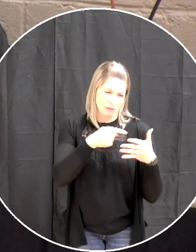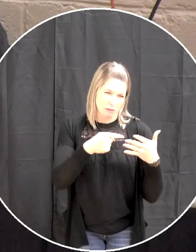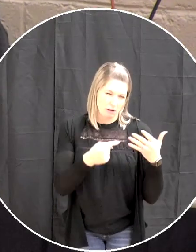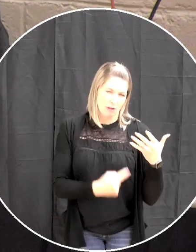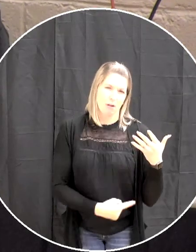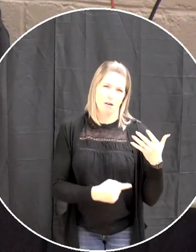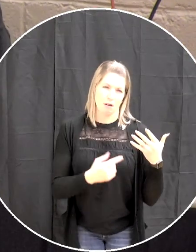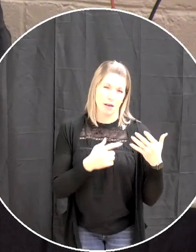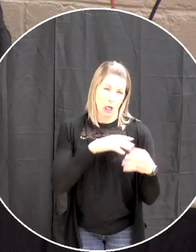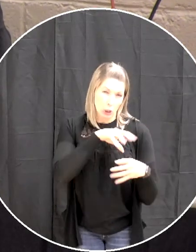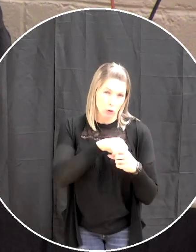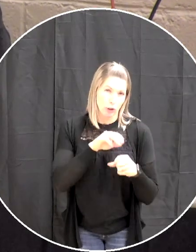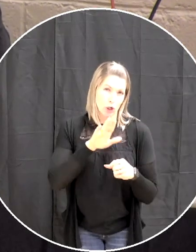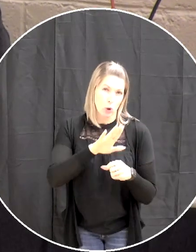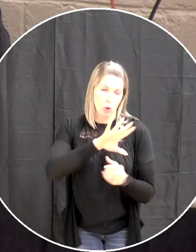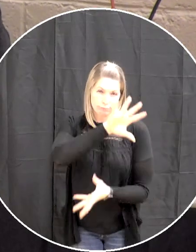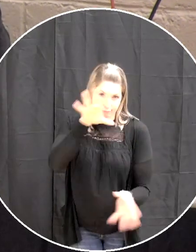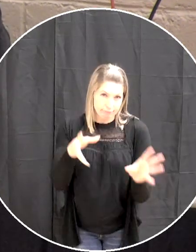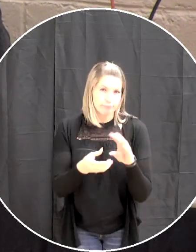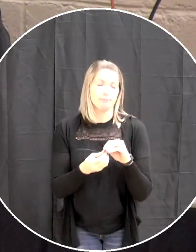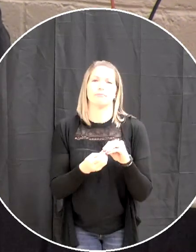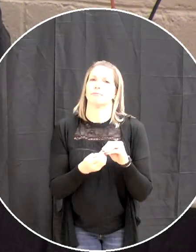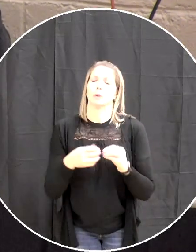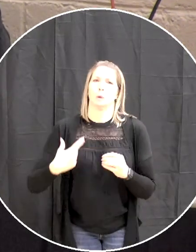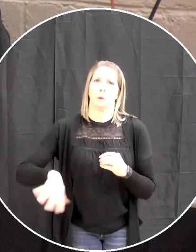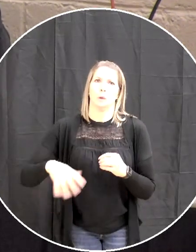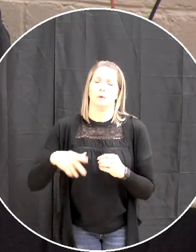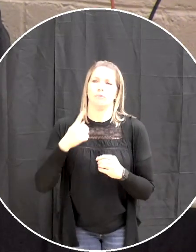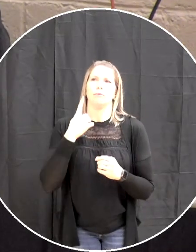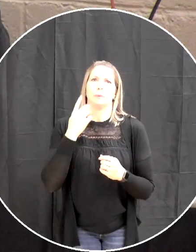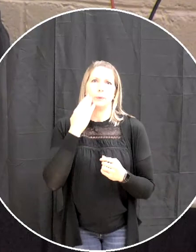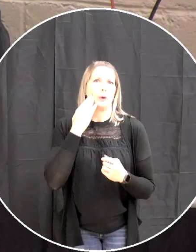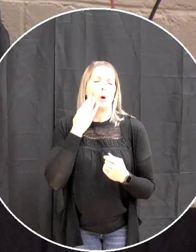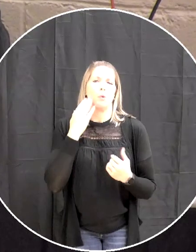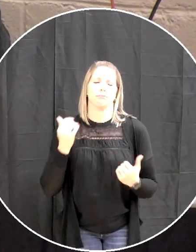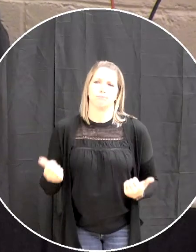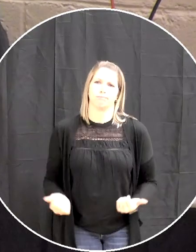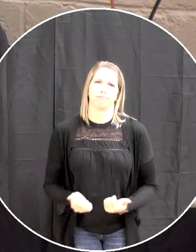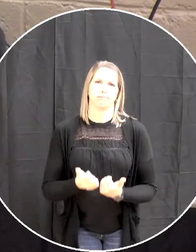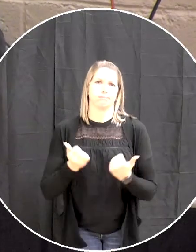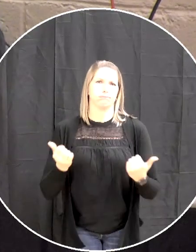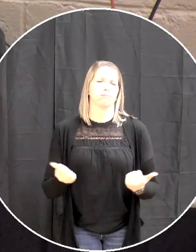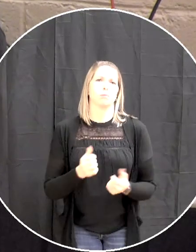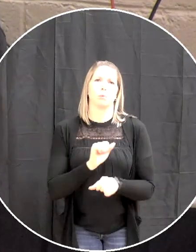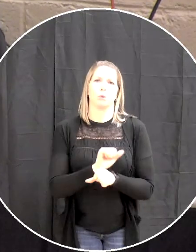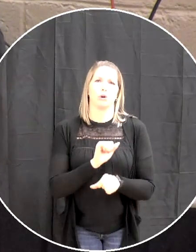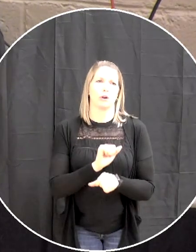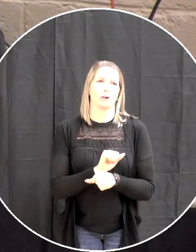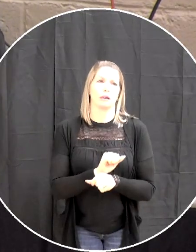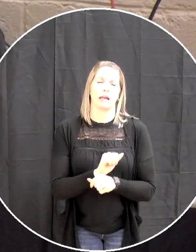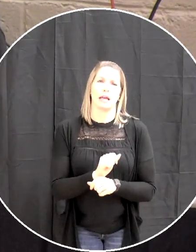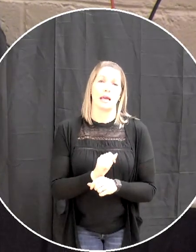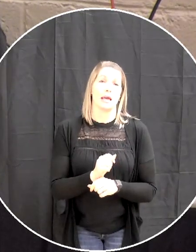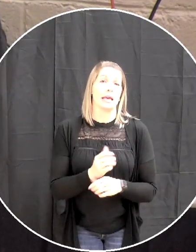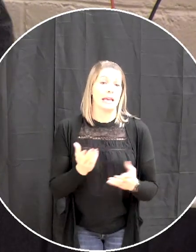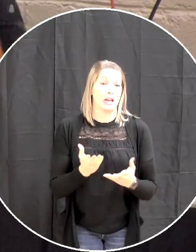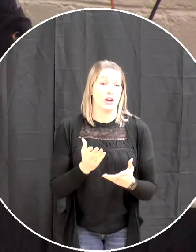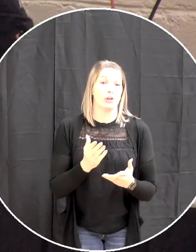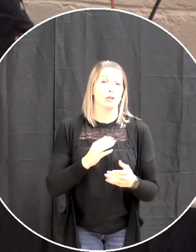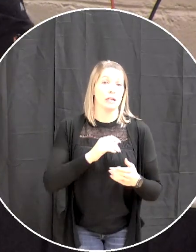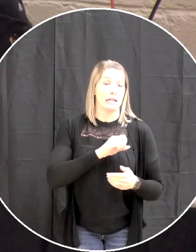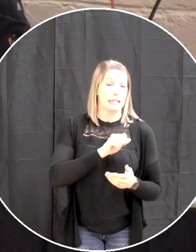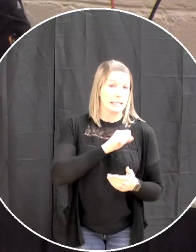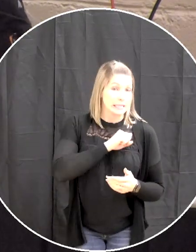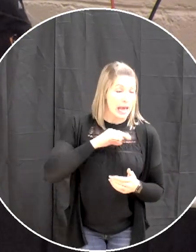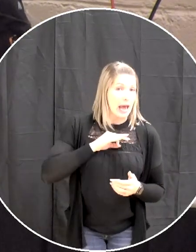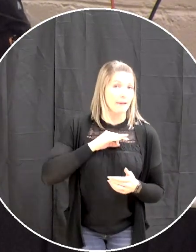and their enthusiasm clearly delineates that something pretty special is going on within our schools and within our administrative